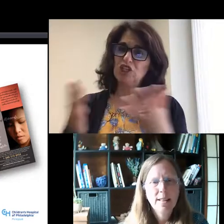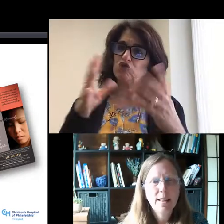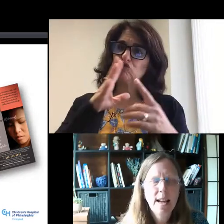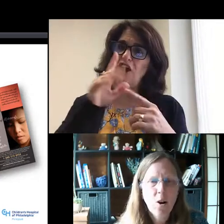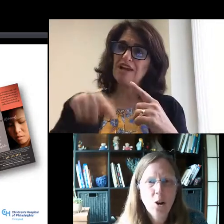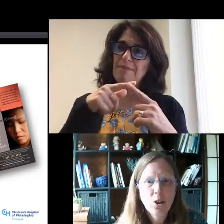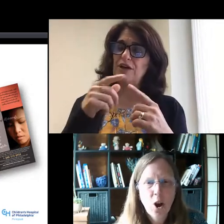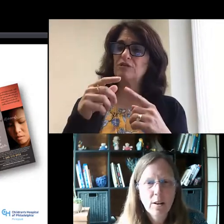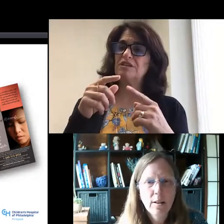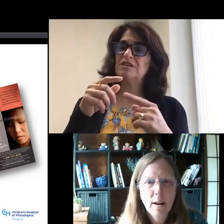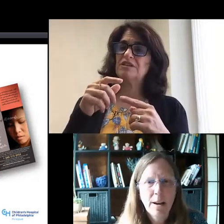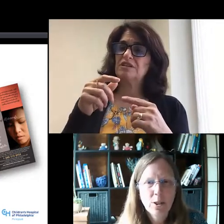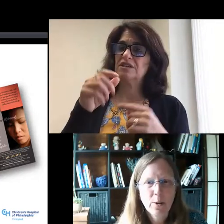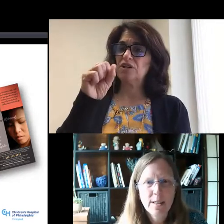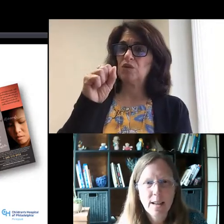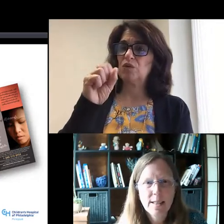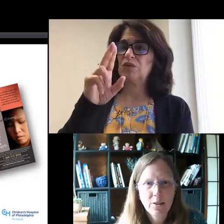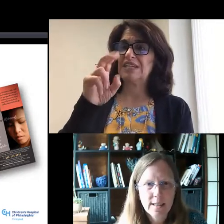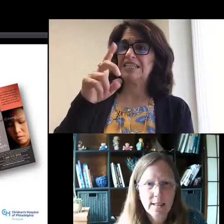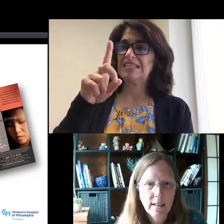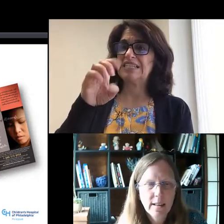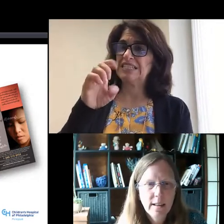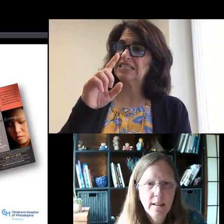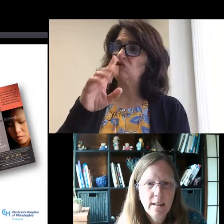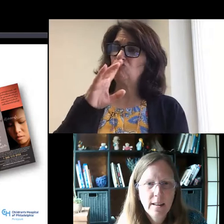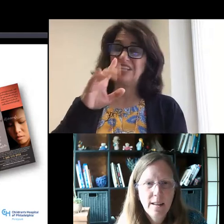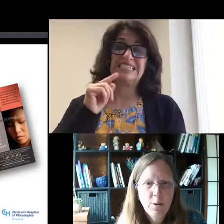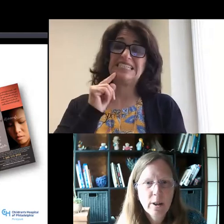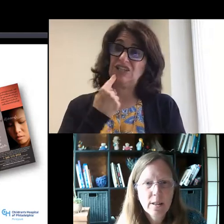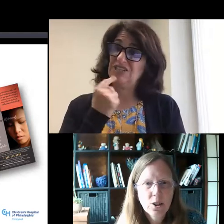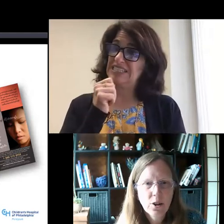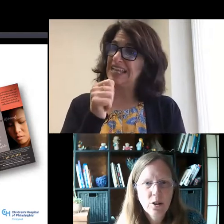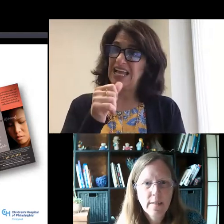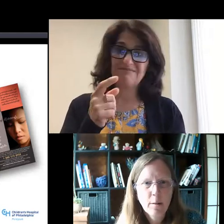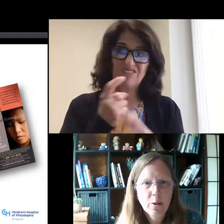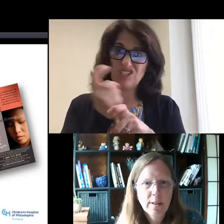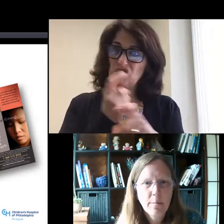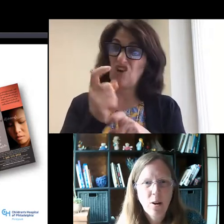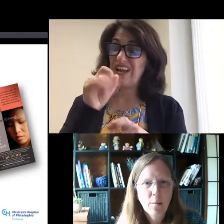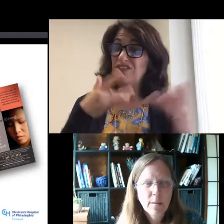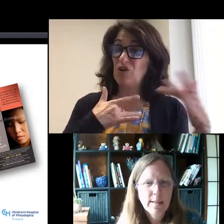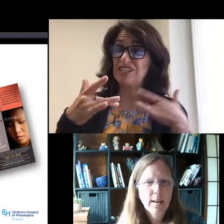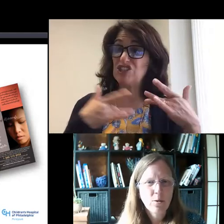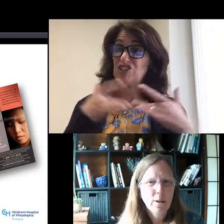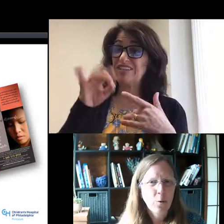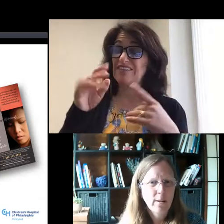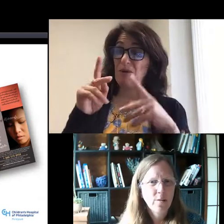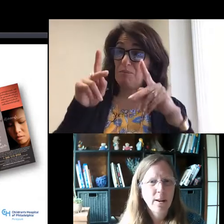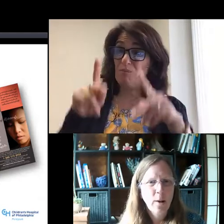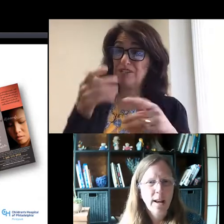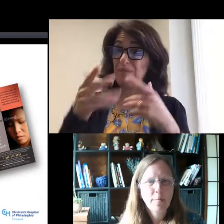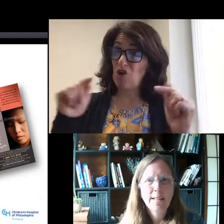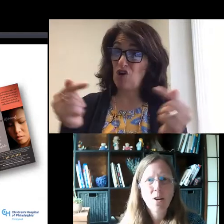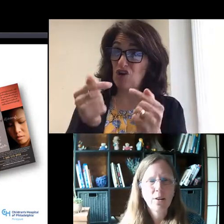and to take all talk about suicide seriously. If you are concerned that a person might harm themselves or someone else